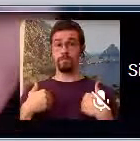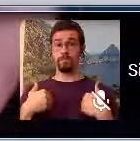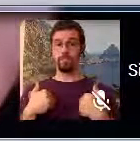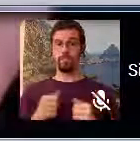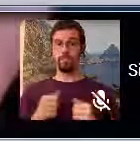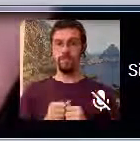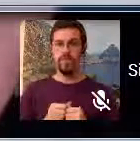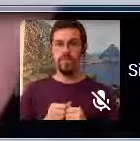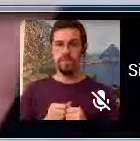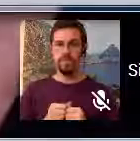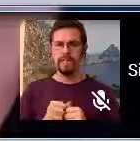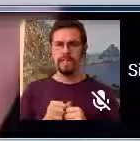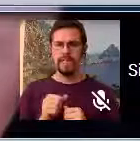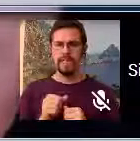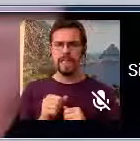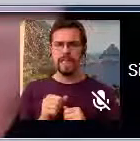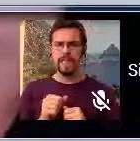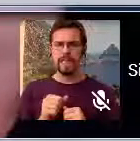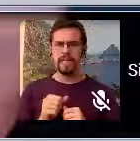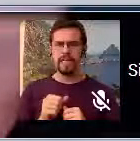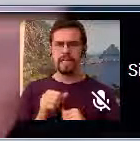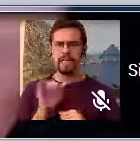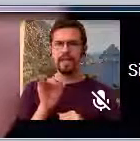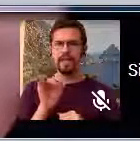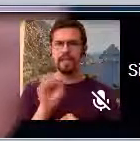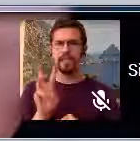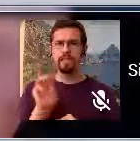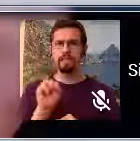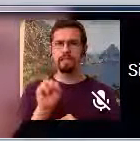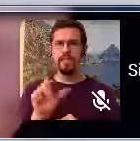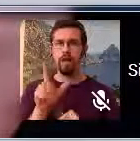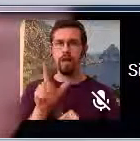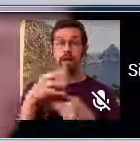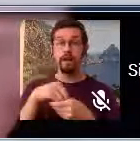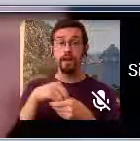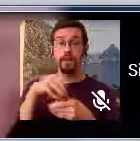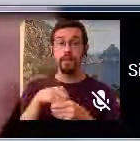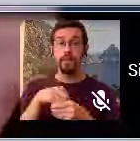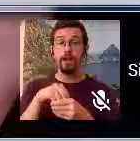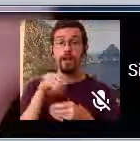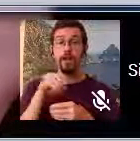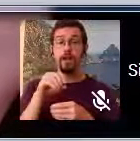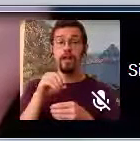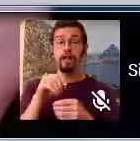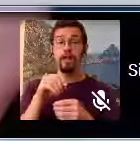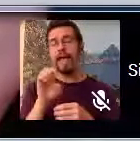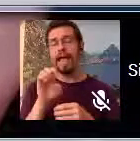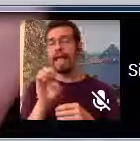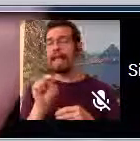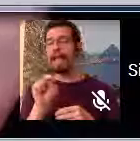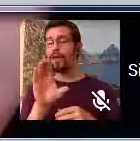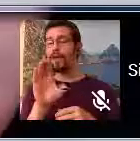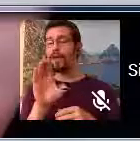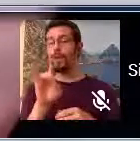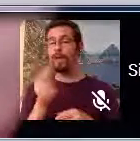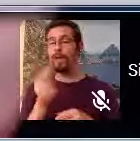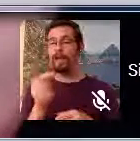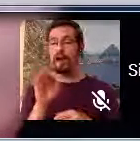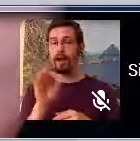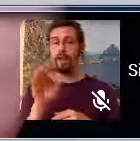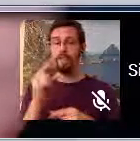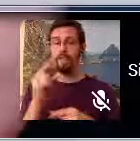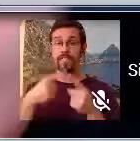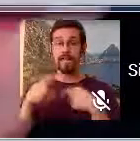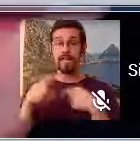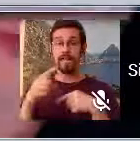it says the SWML encoding of the sign. Oh dear. That's